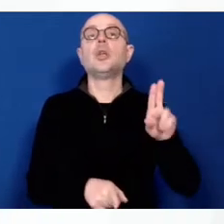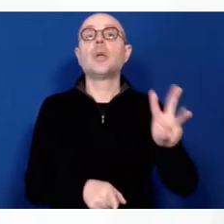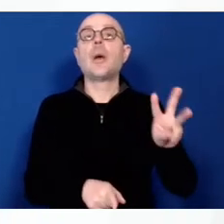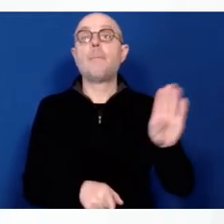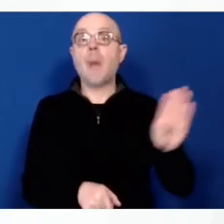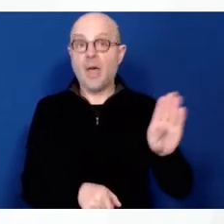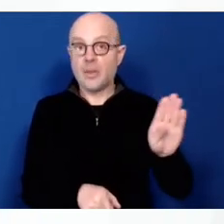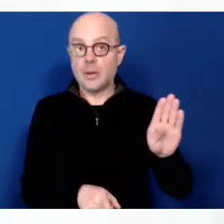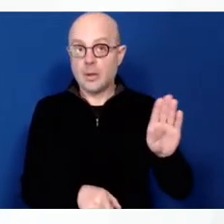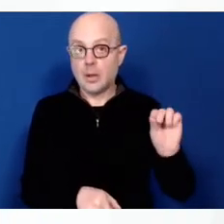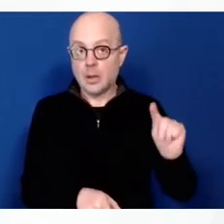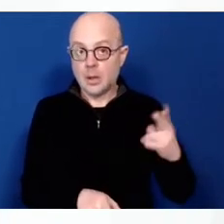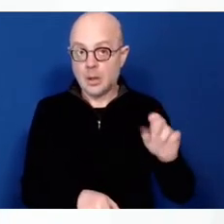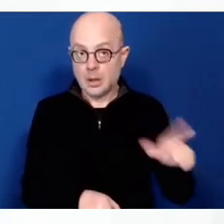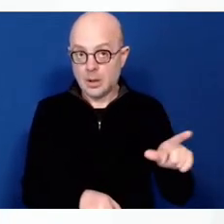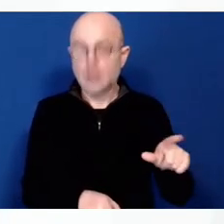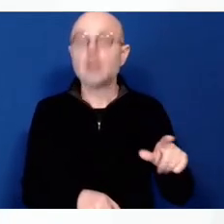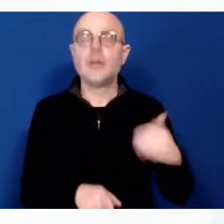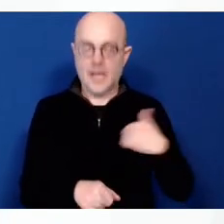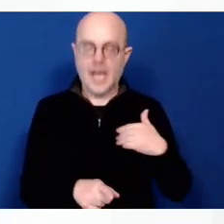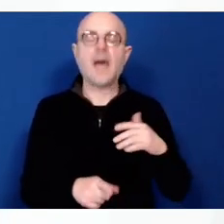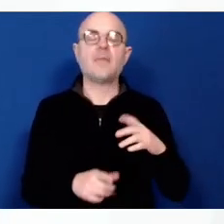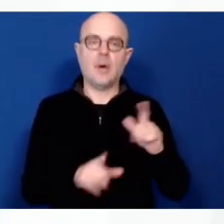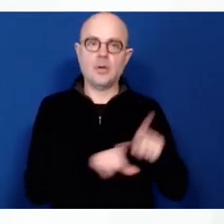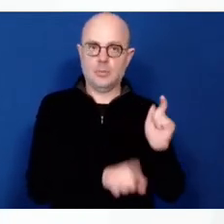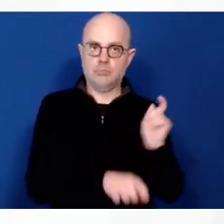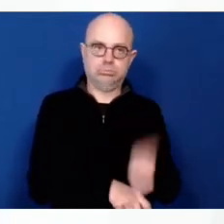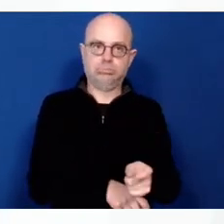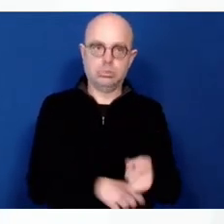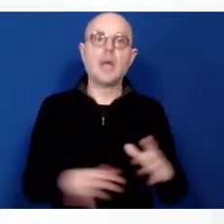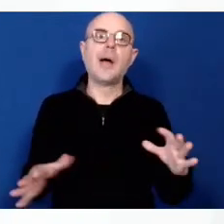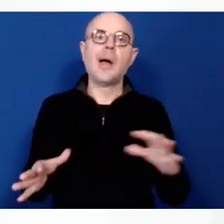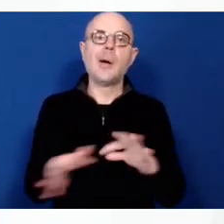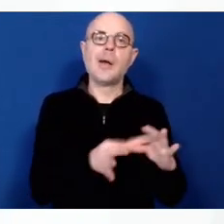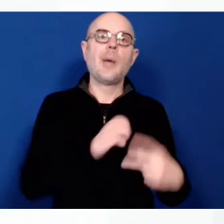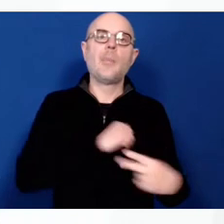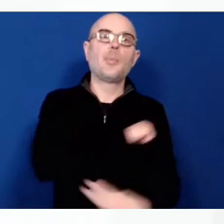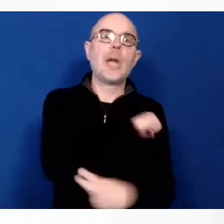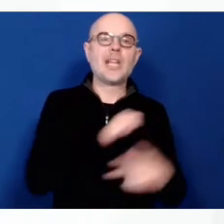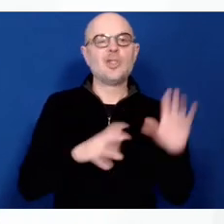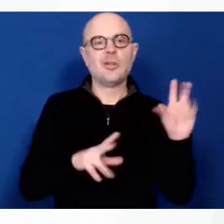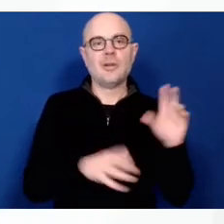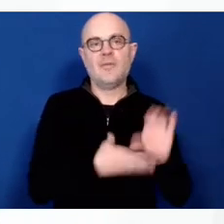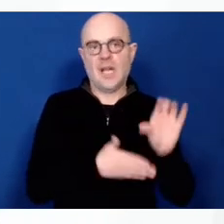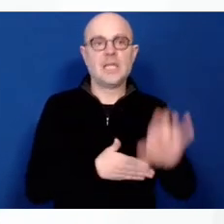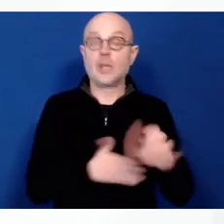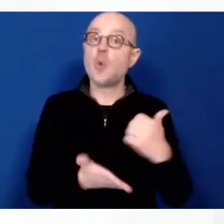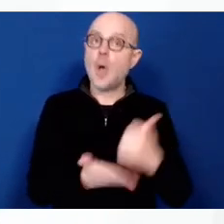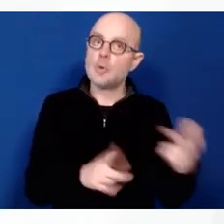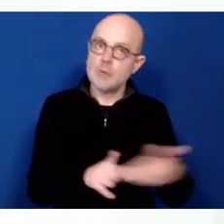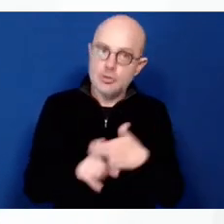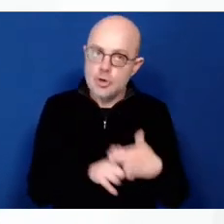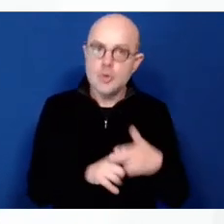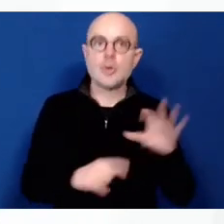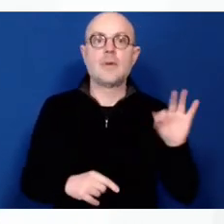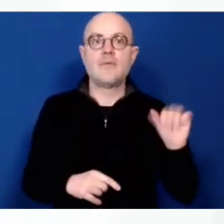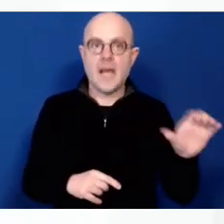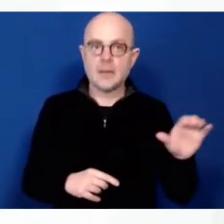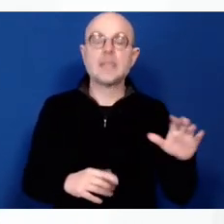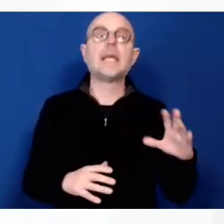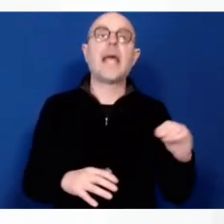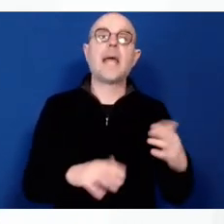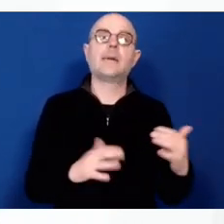also, like Seattle, designated bridge funding for the next 2 years to help departments recruit faculty who advance